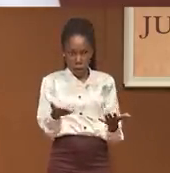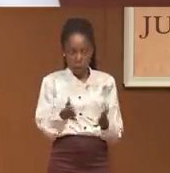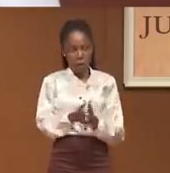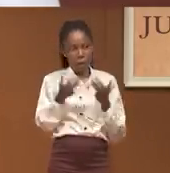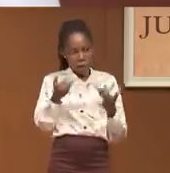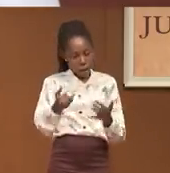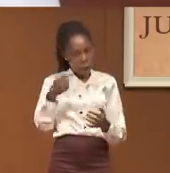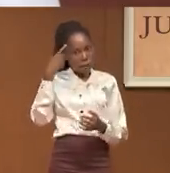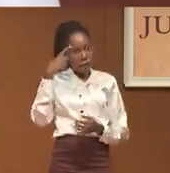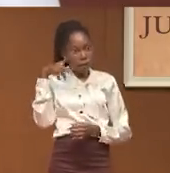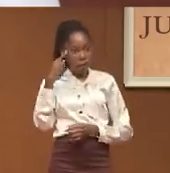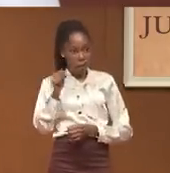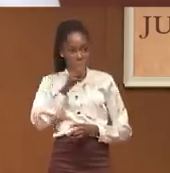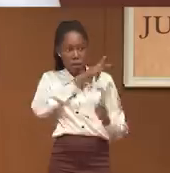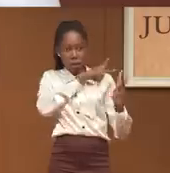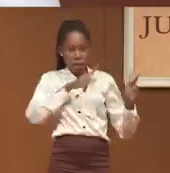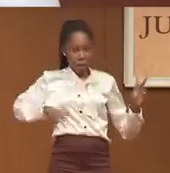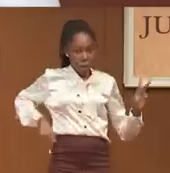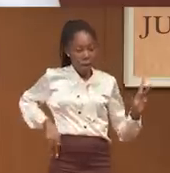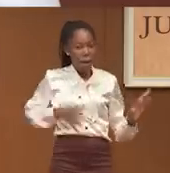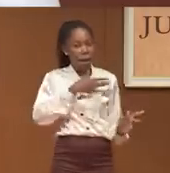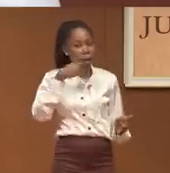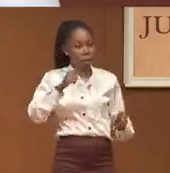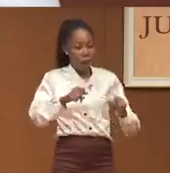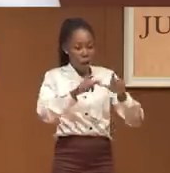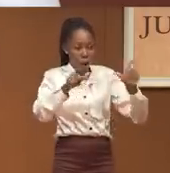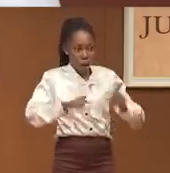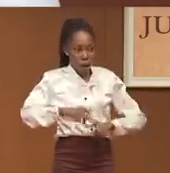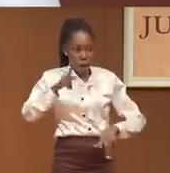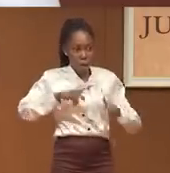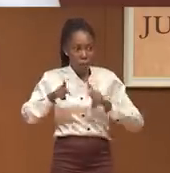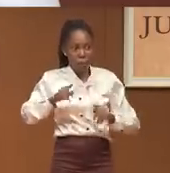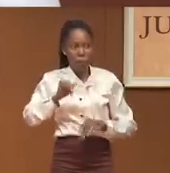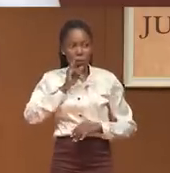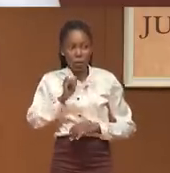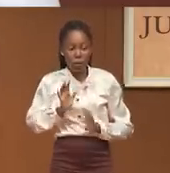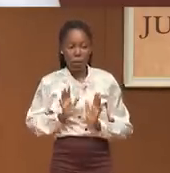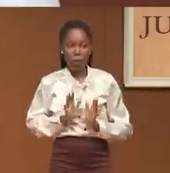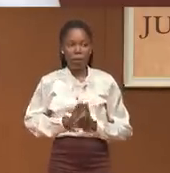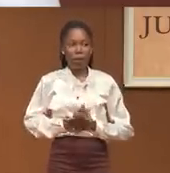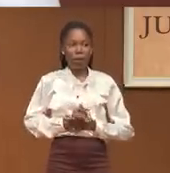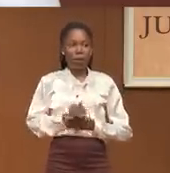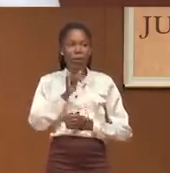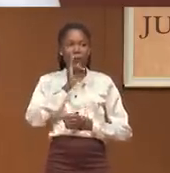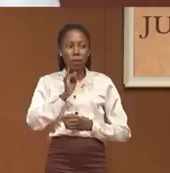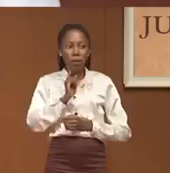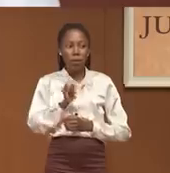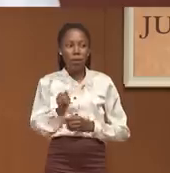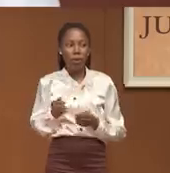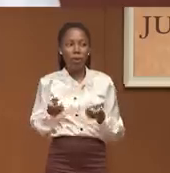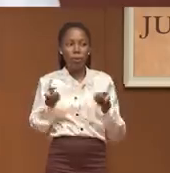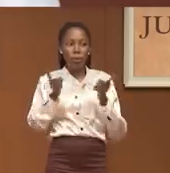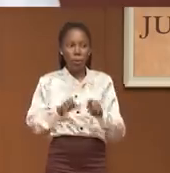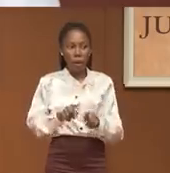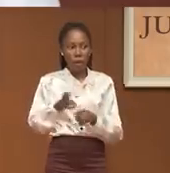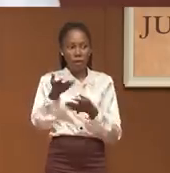king and the local people there, when you are